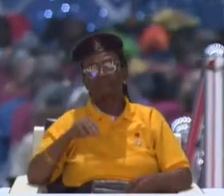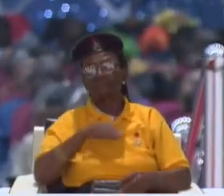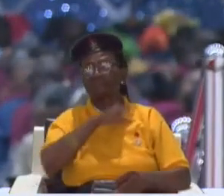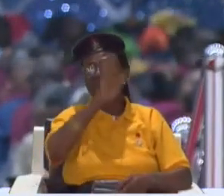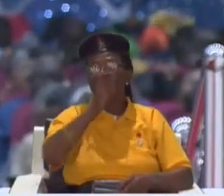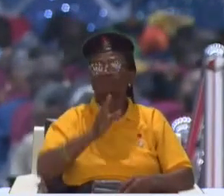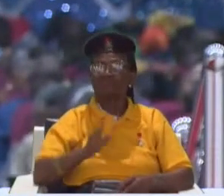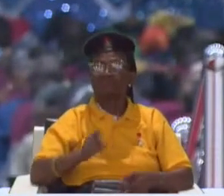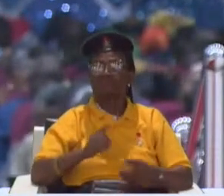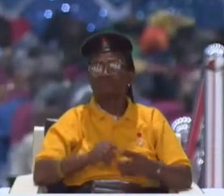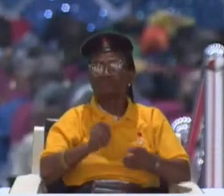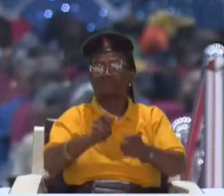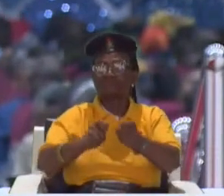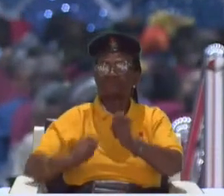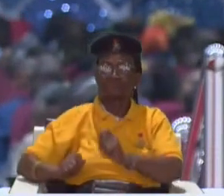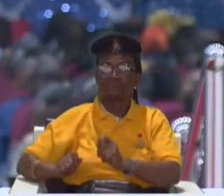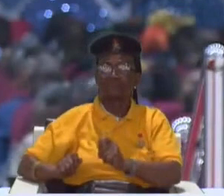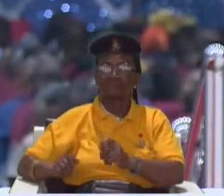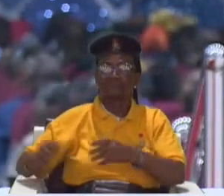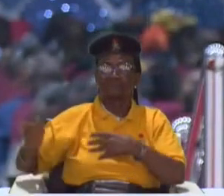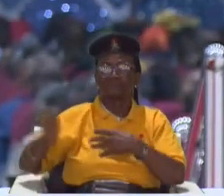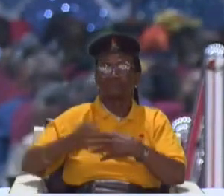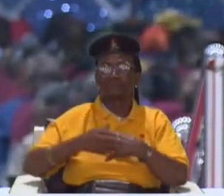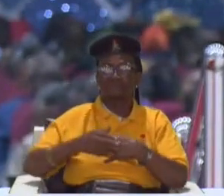from you.